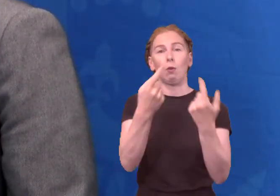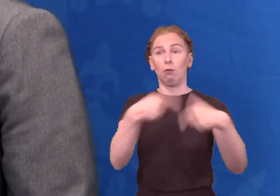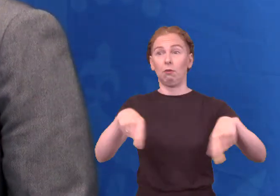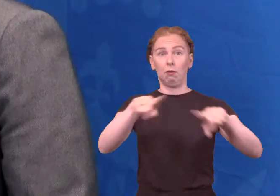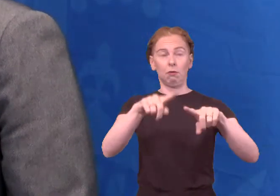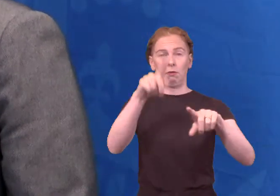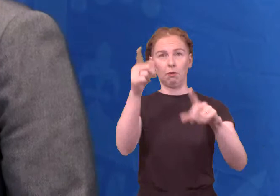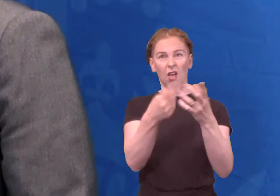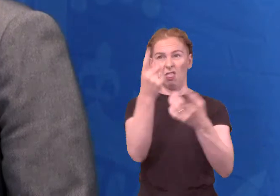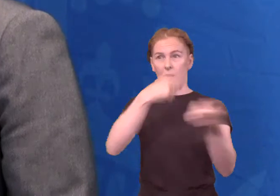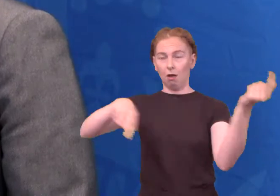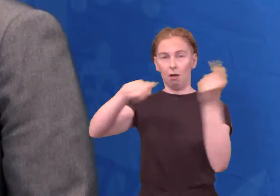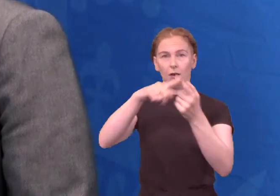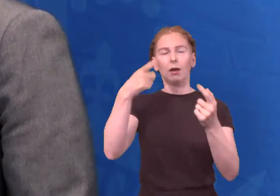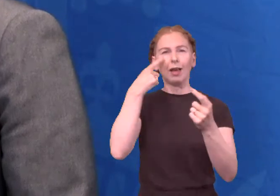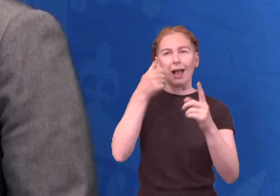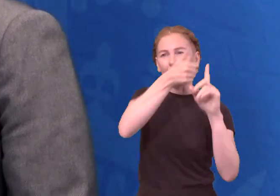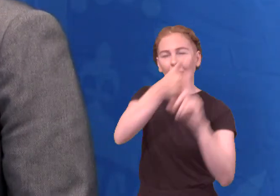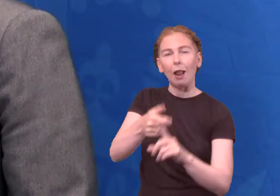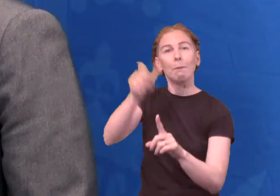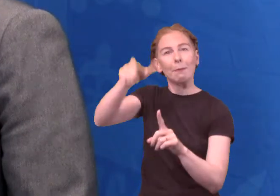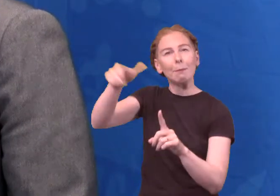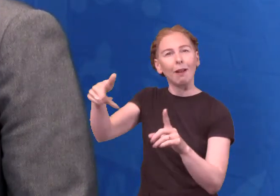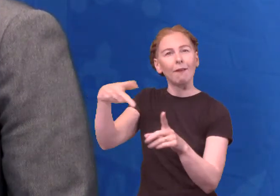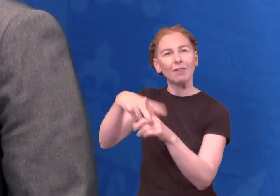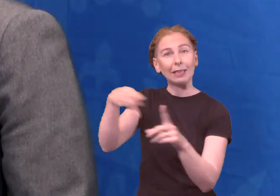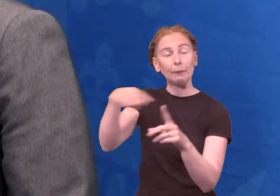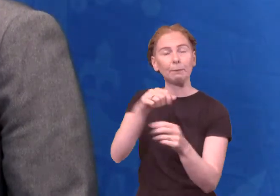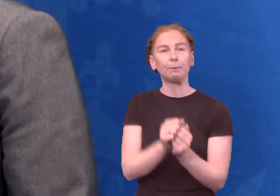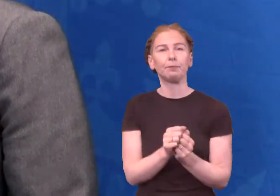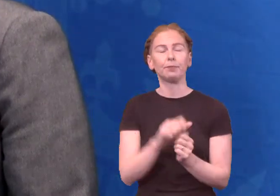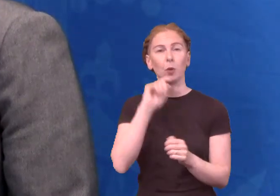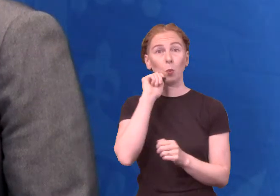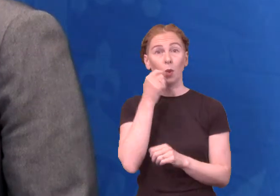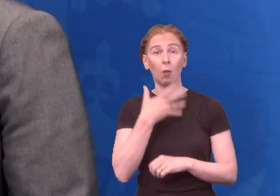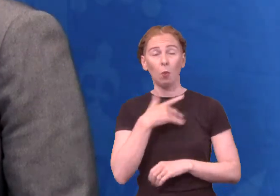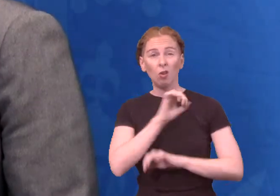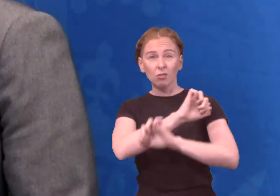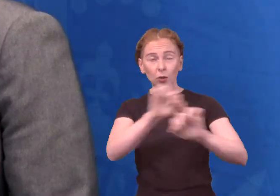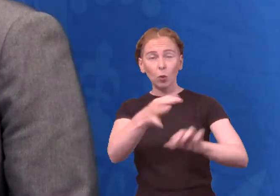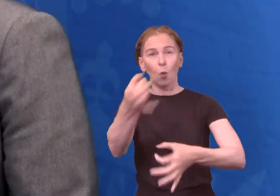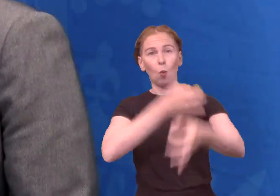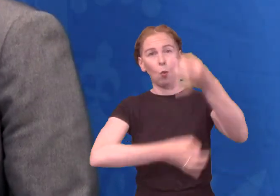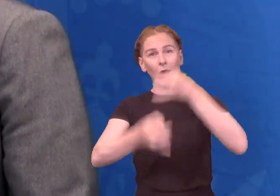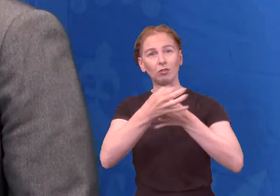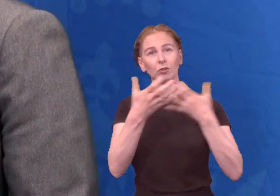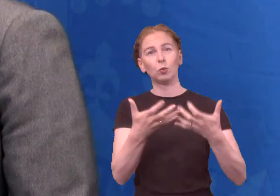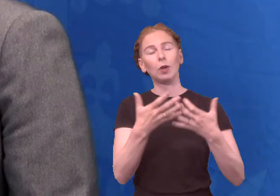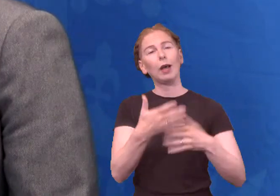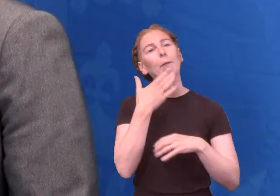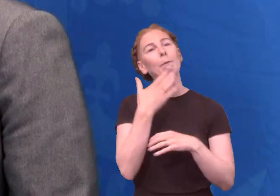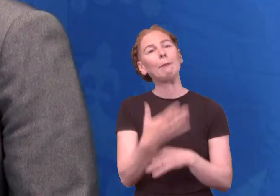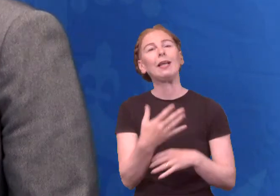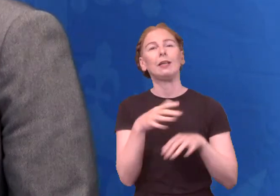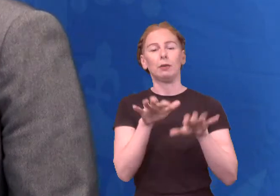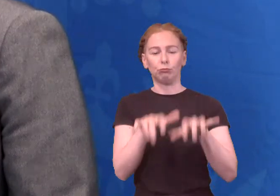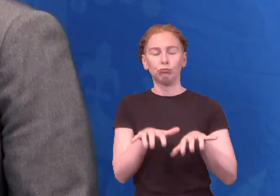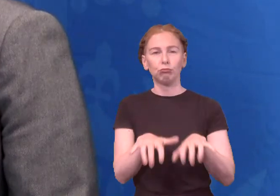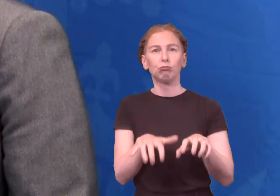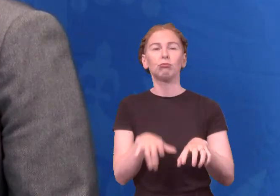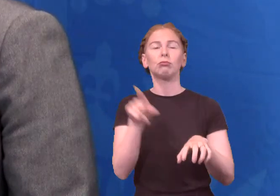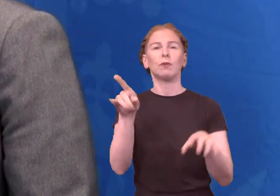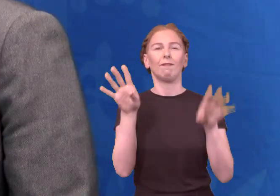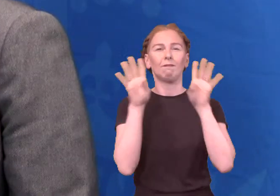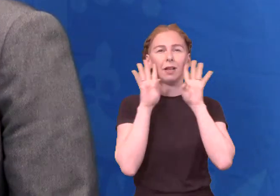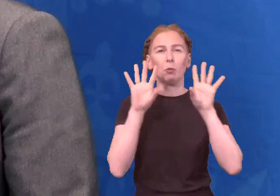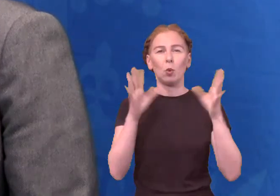questions at the end, so please submit them in the comments as we go, either on Facebook or on YouTube. There might be an area you want to know more about